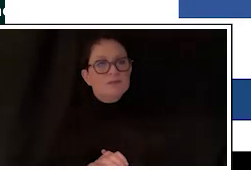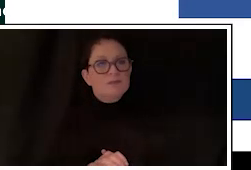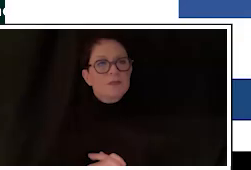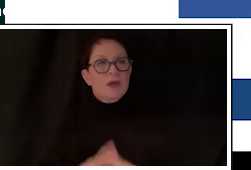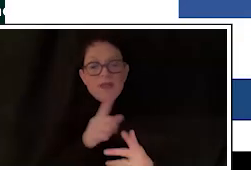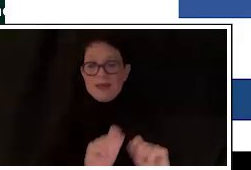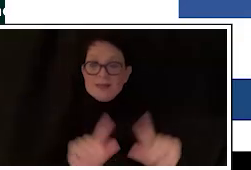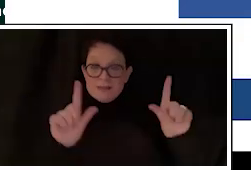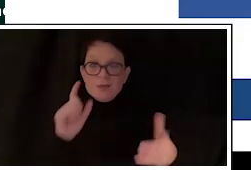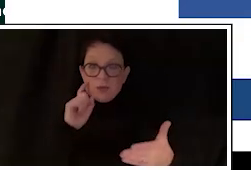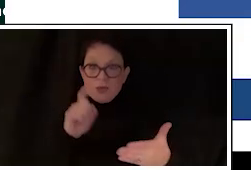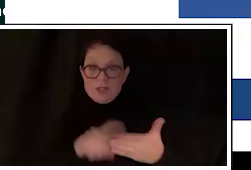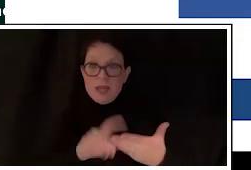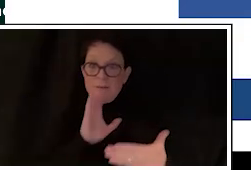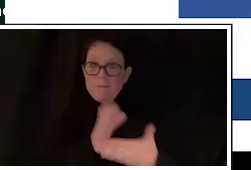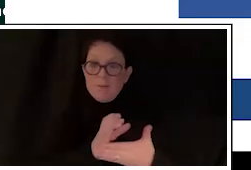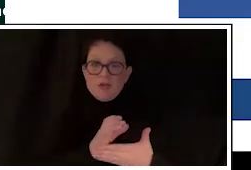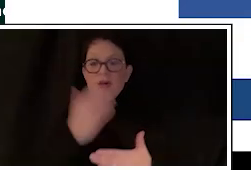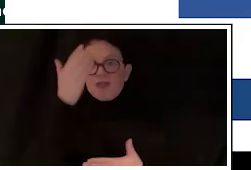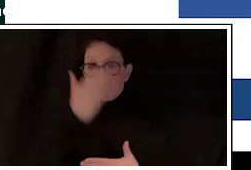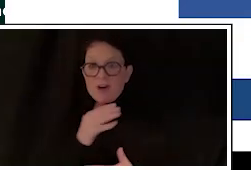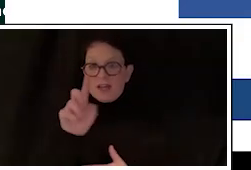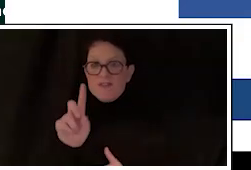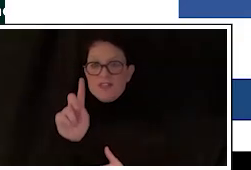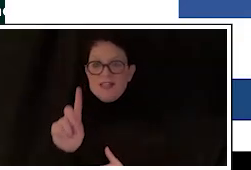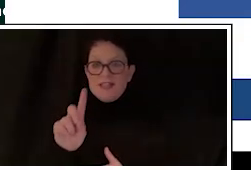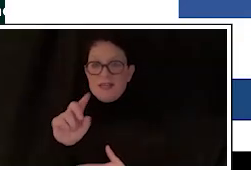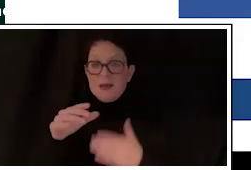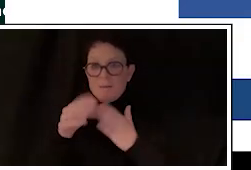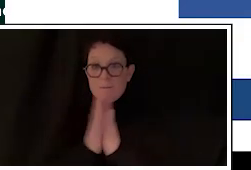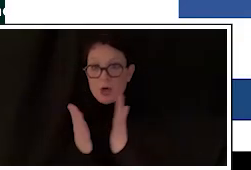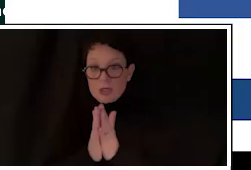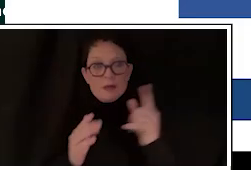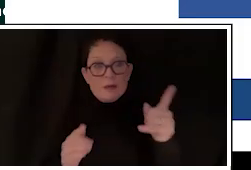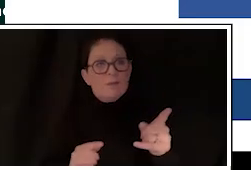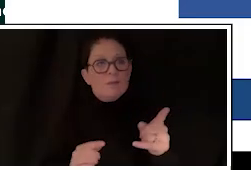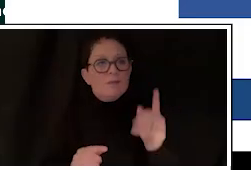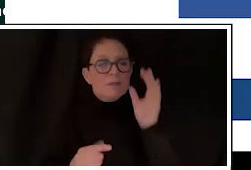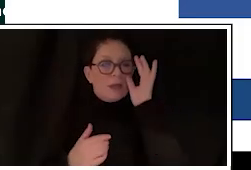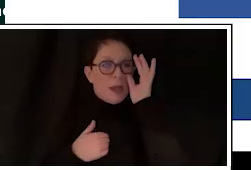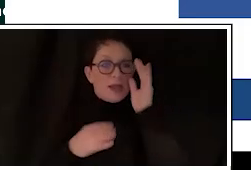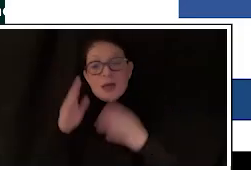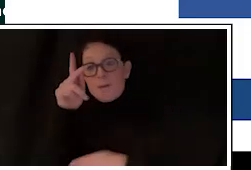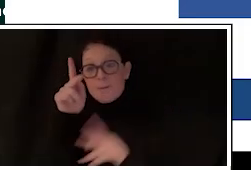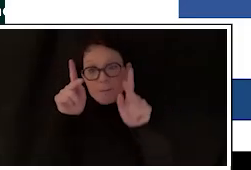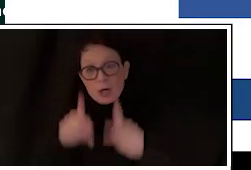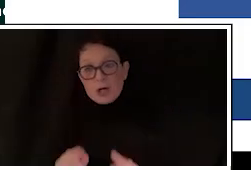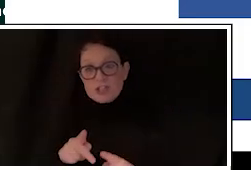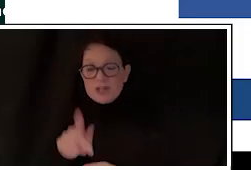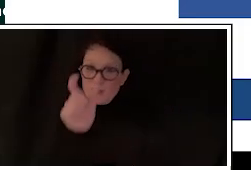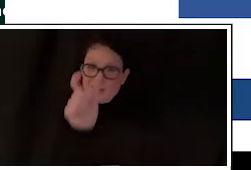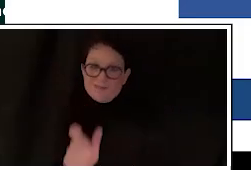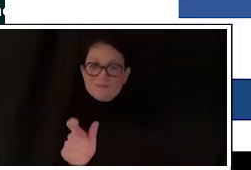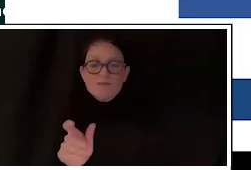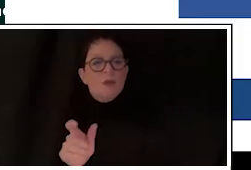On this slide, you'll see an image of the front of the DD Guidebook, and it has a person or a stick